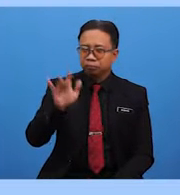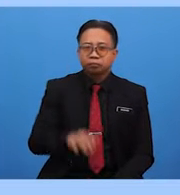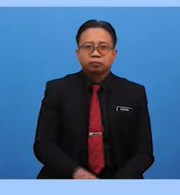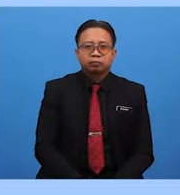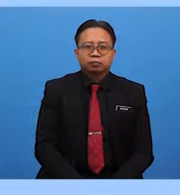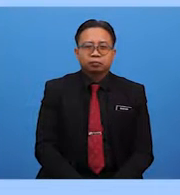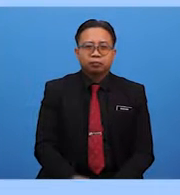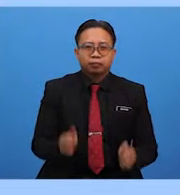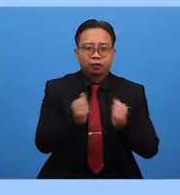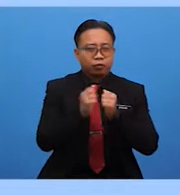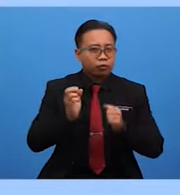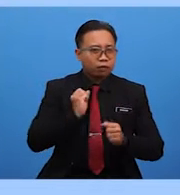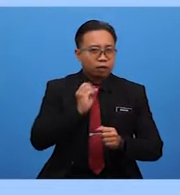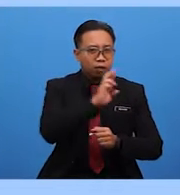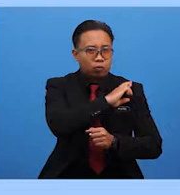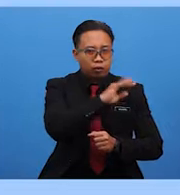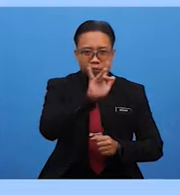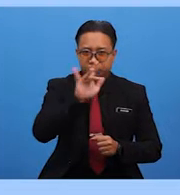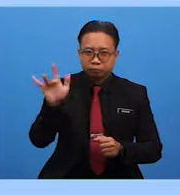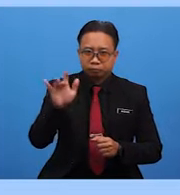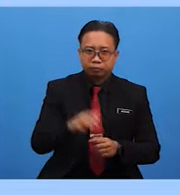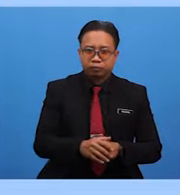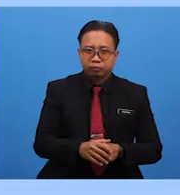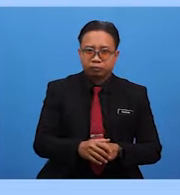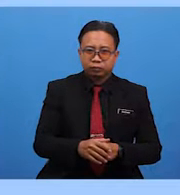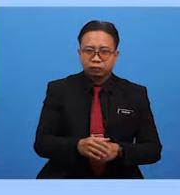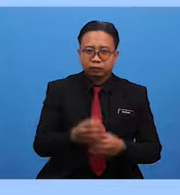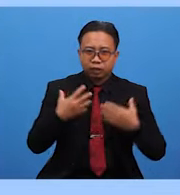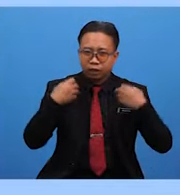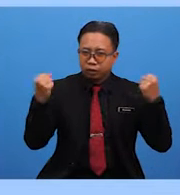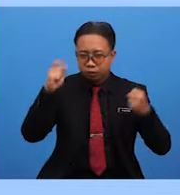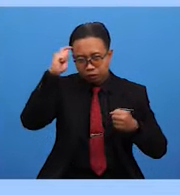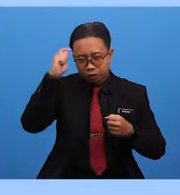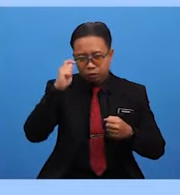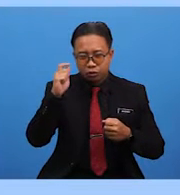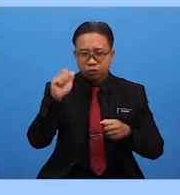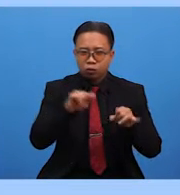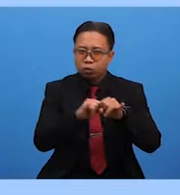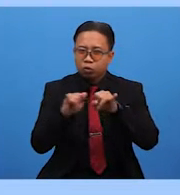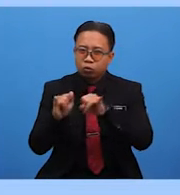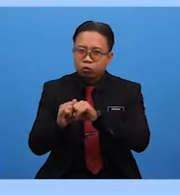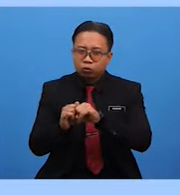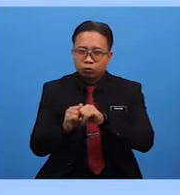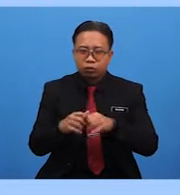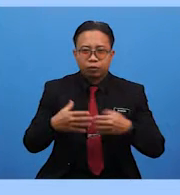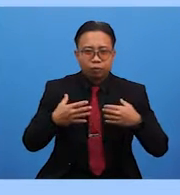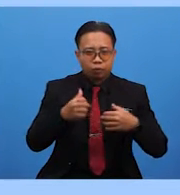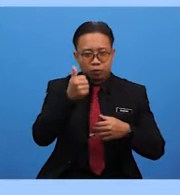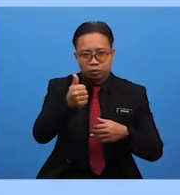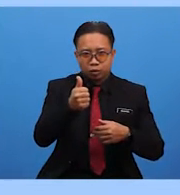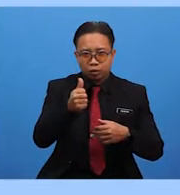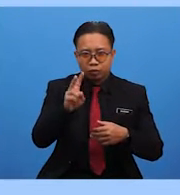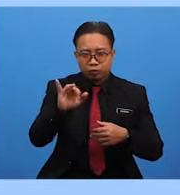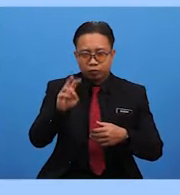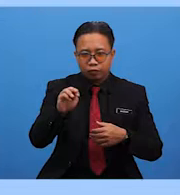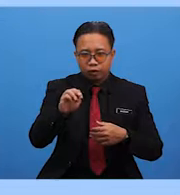blank with our fill in the blank. Healthy teenagers will also send out positive vibes